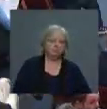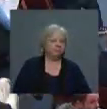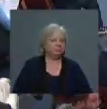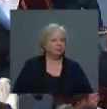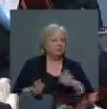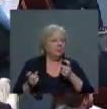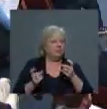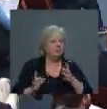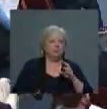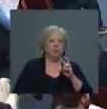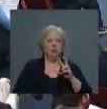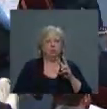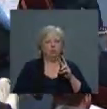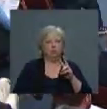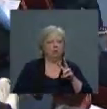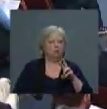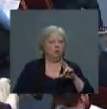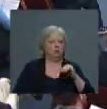Director Wright?